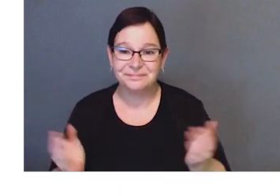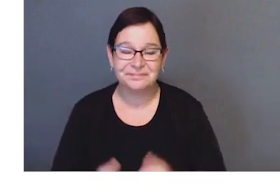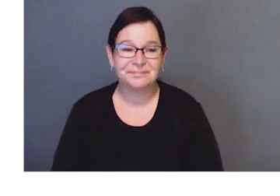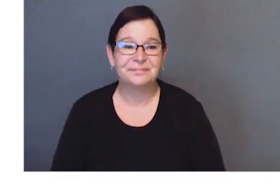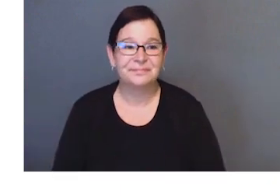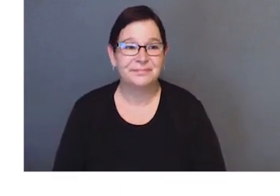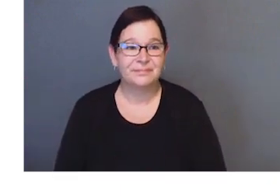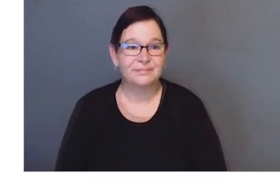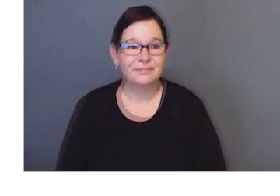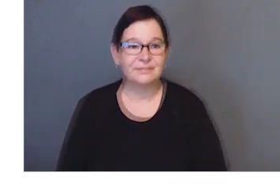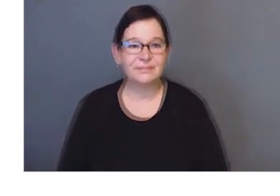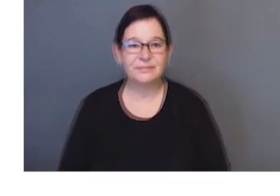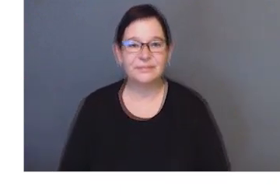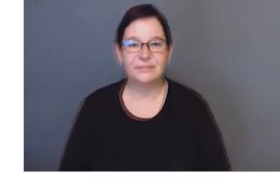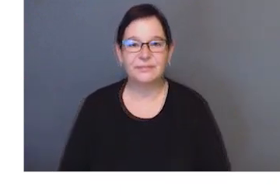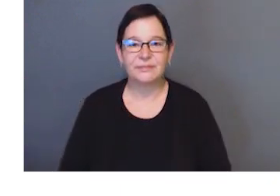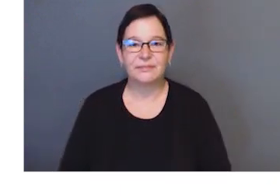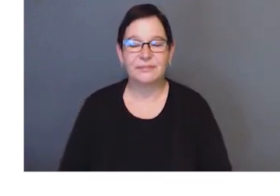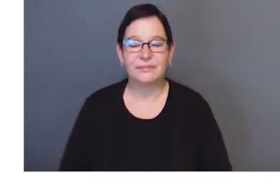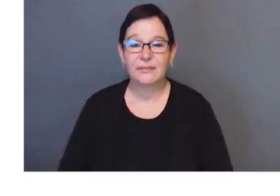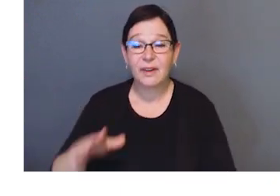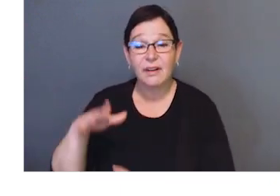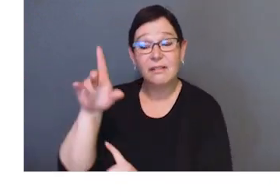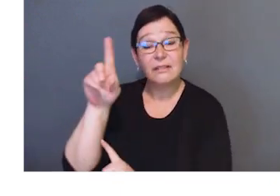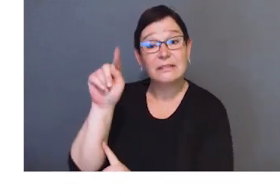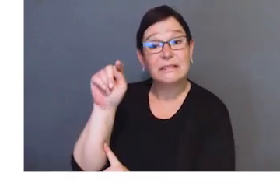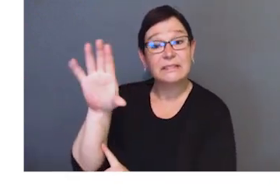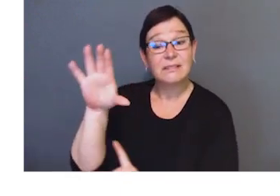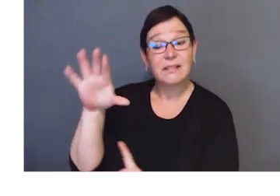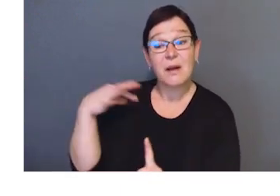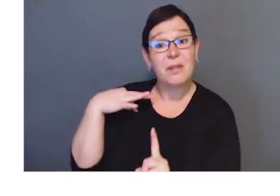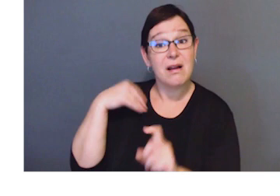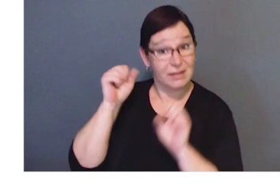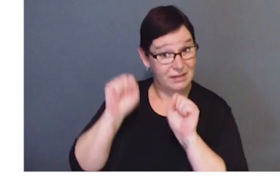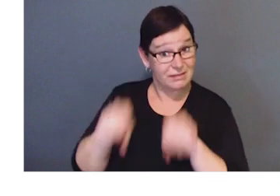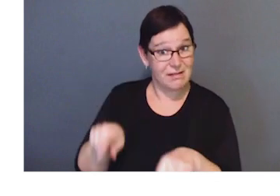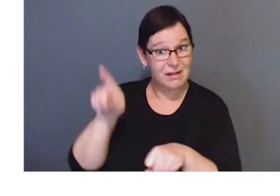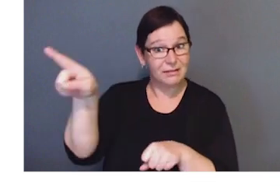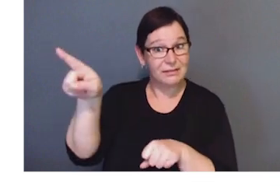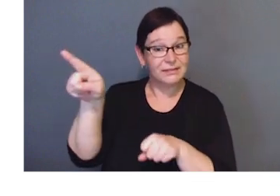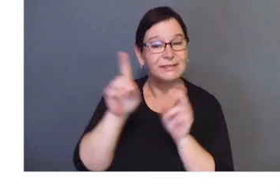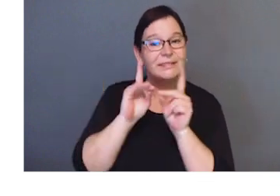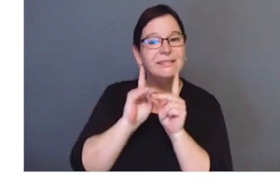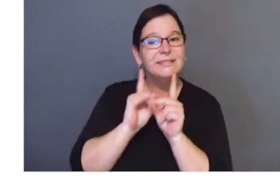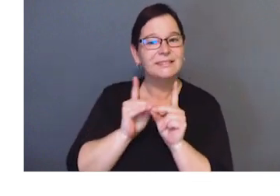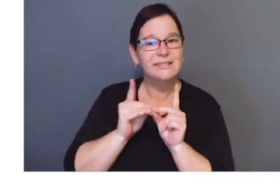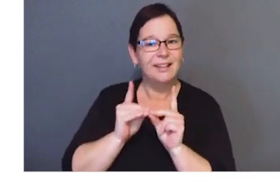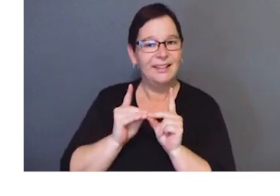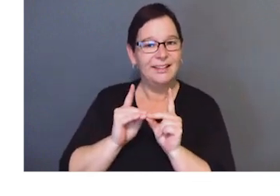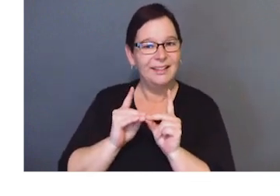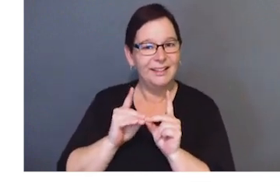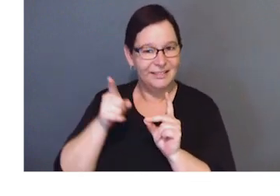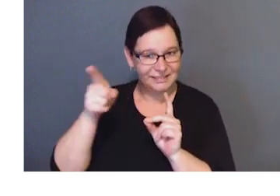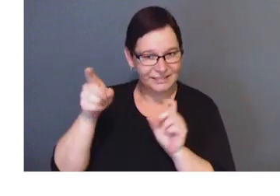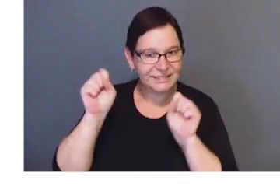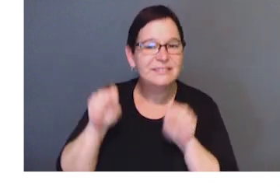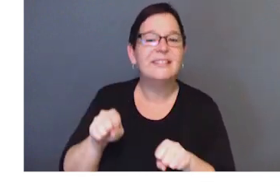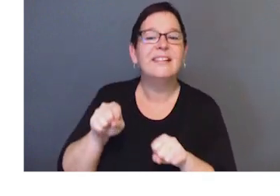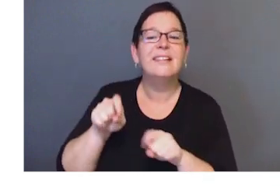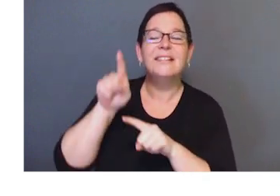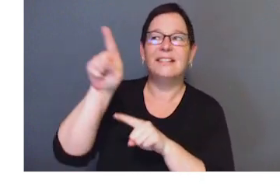You can also apply for the DTC using the DTC digital application. When using the